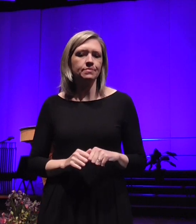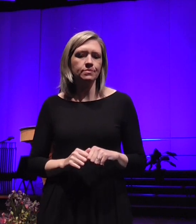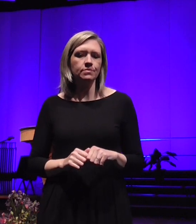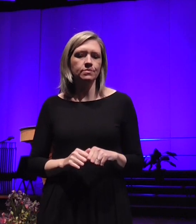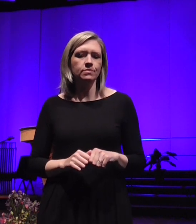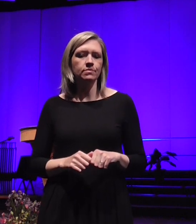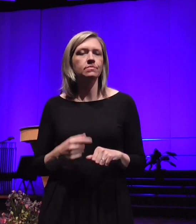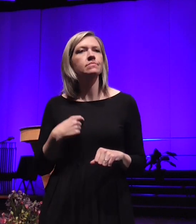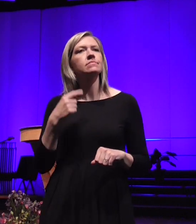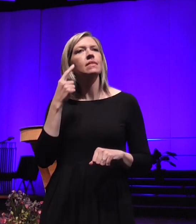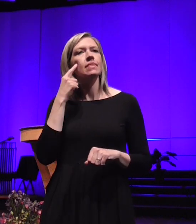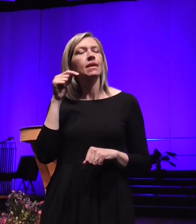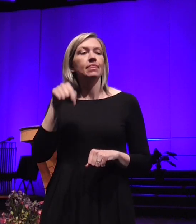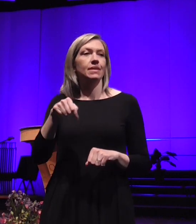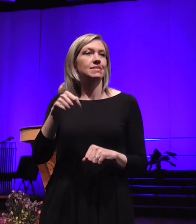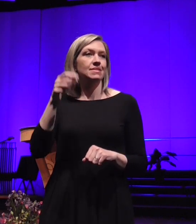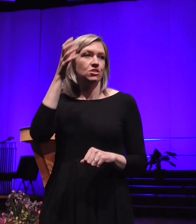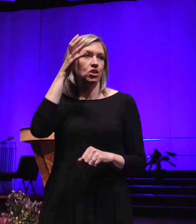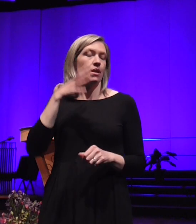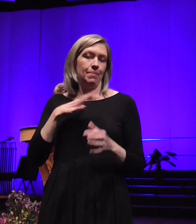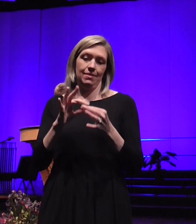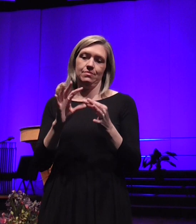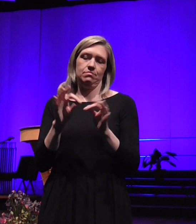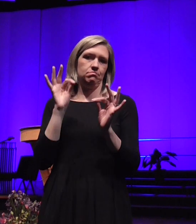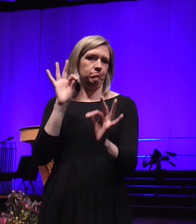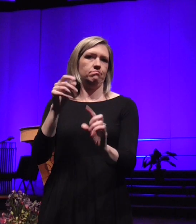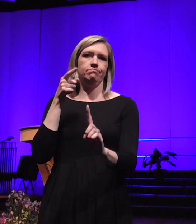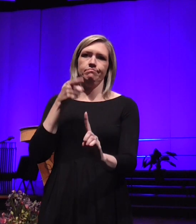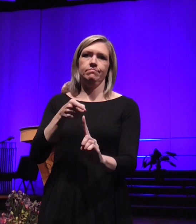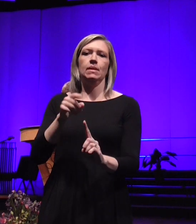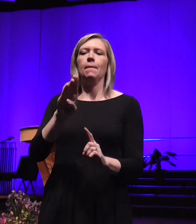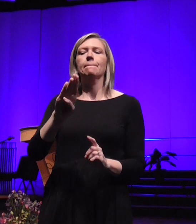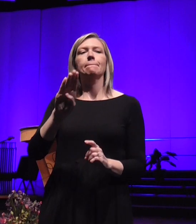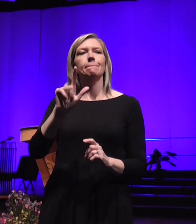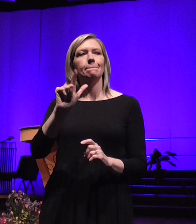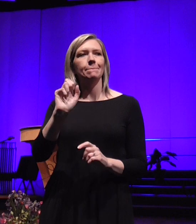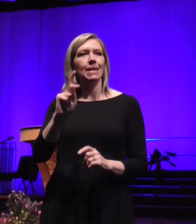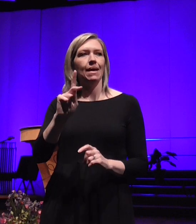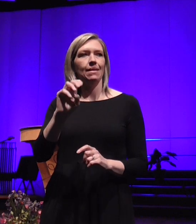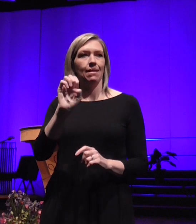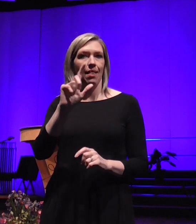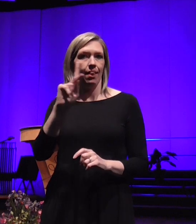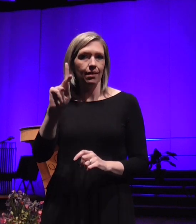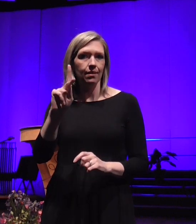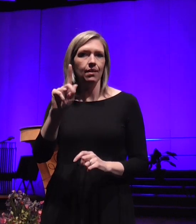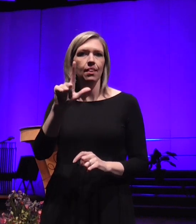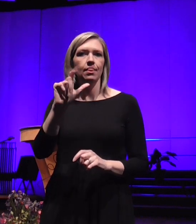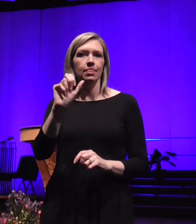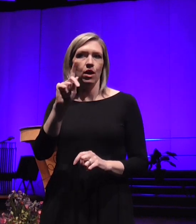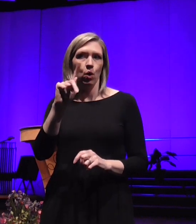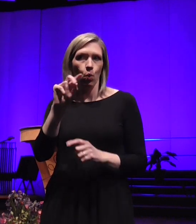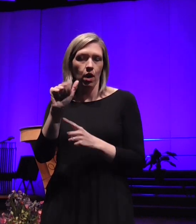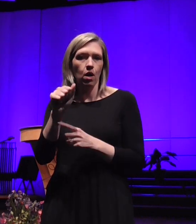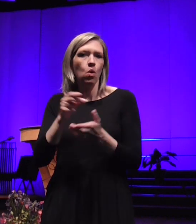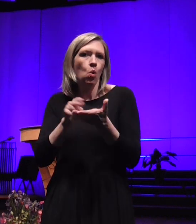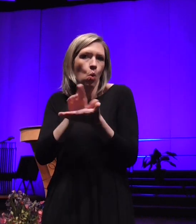And I think this gentleman says it all. From Black Elk, Ogallala, Lakota Holy